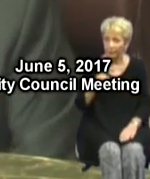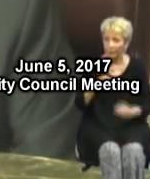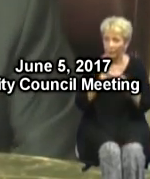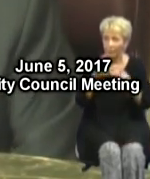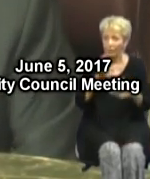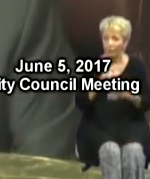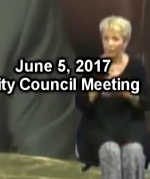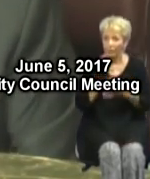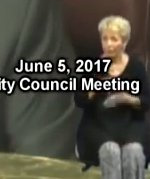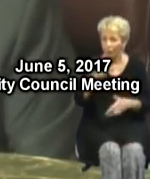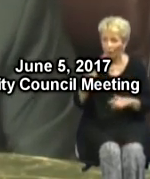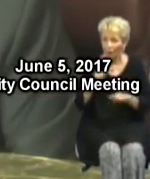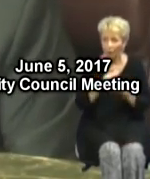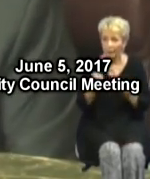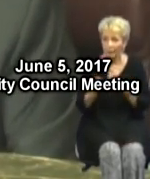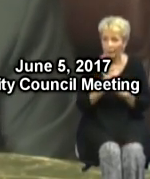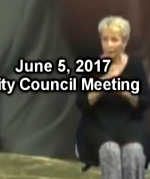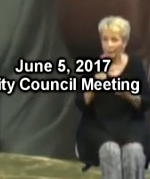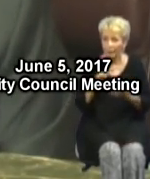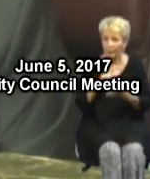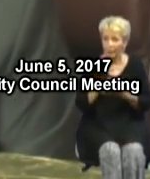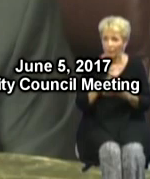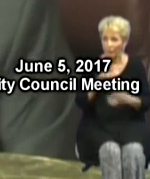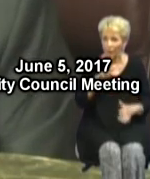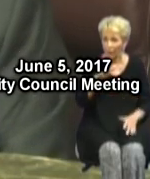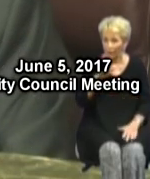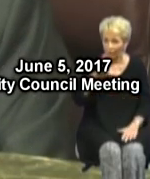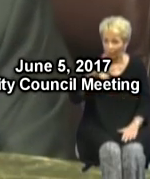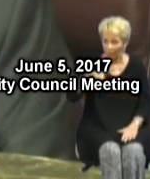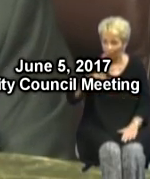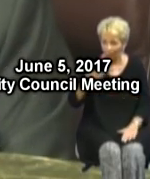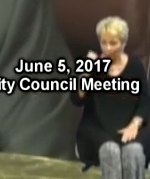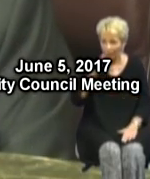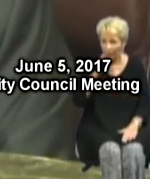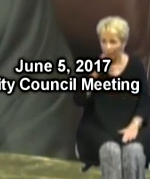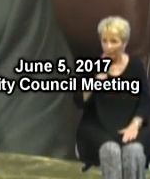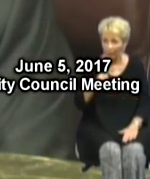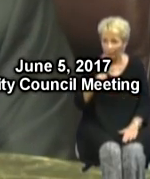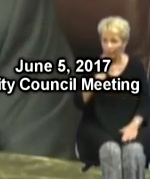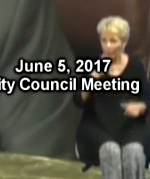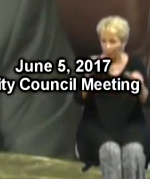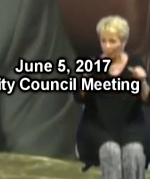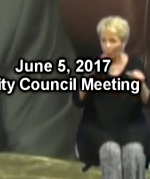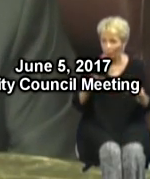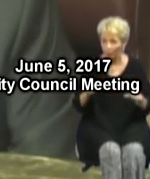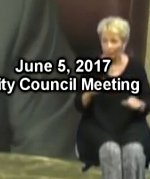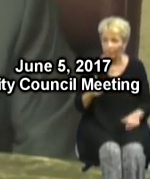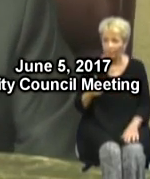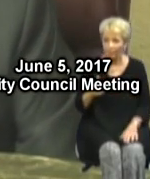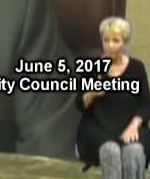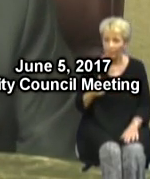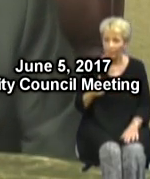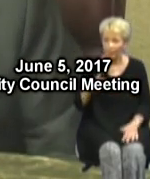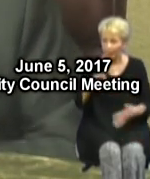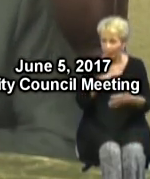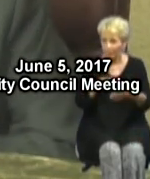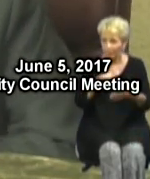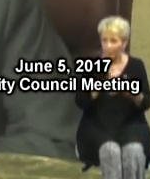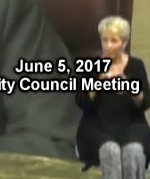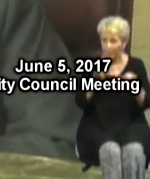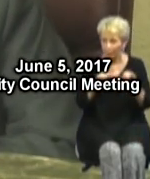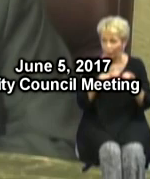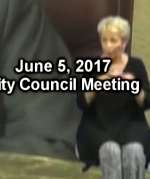Obviously, this is another situation with a default 35-mile-an-hour limit because it's not otherwise posted. And after study,